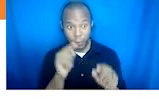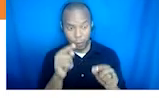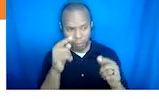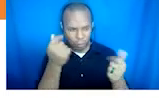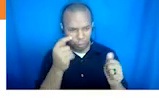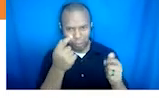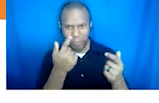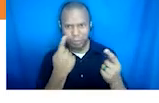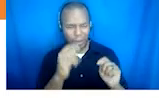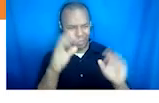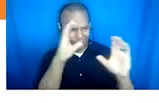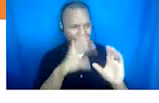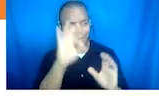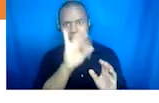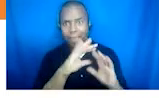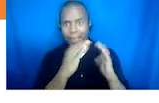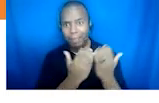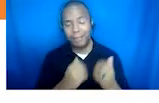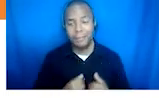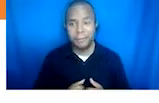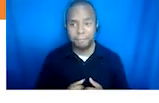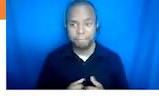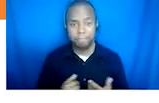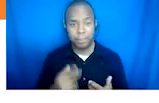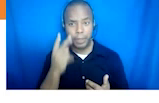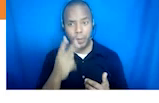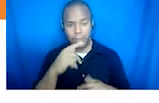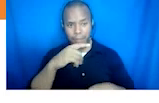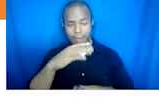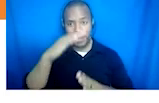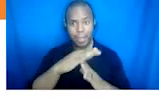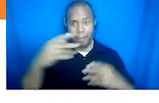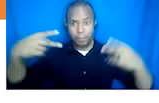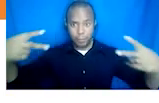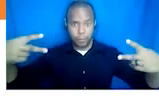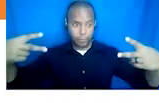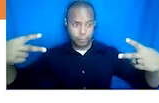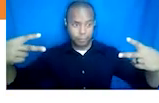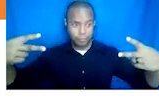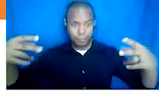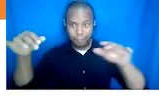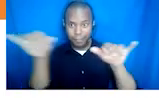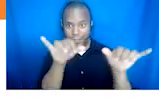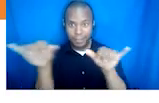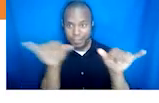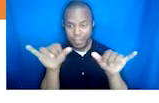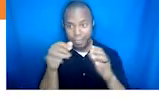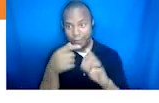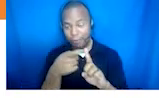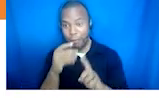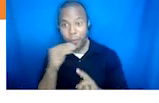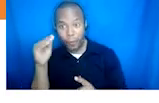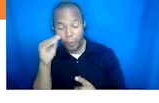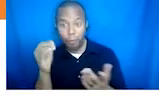course. And likewise, those top two, they're the same for both home and teaching